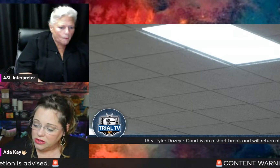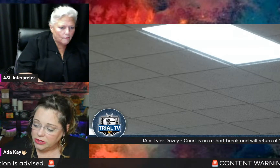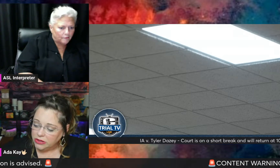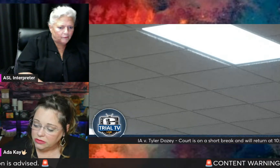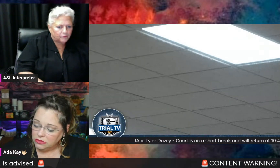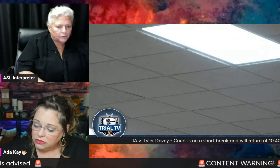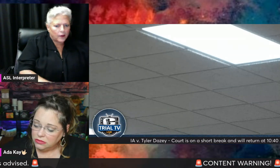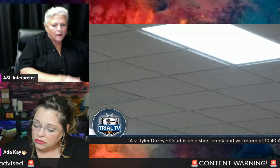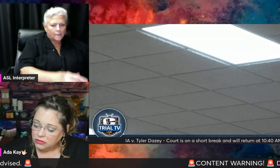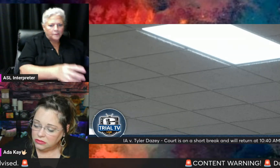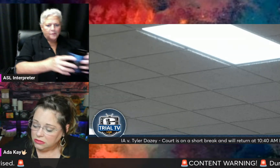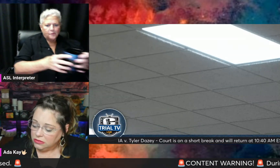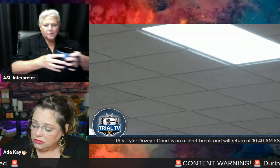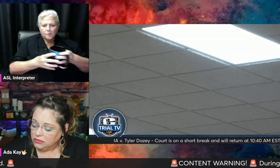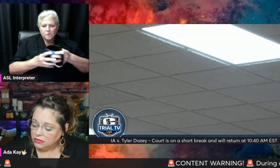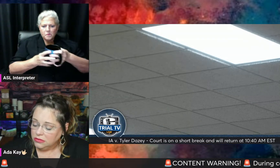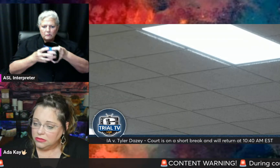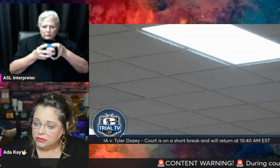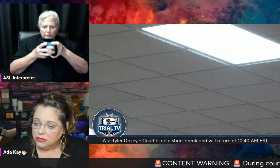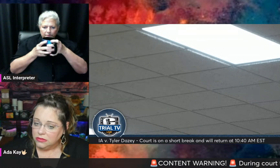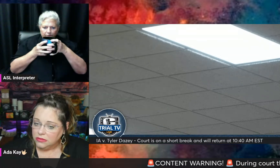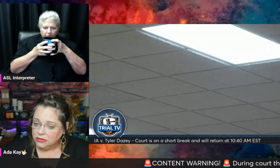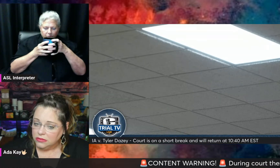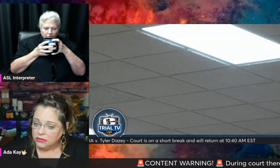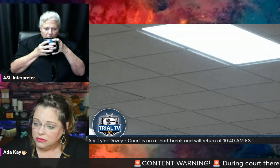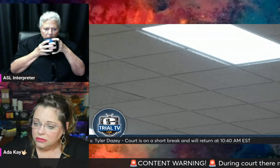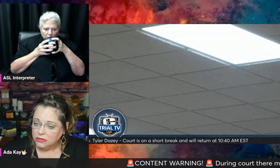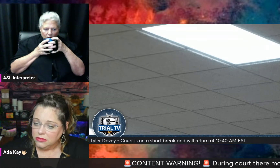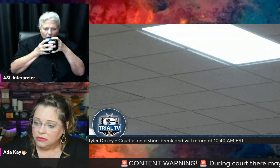the announcement? Yeah.